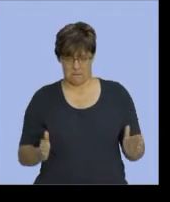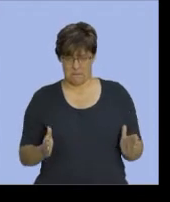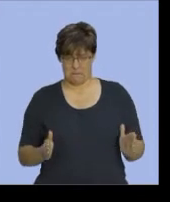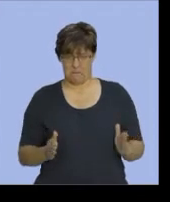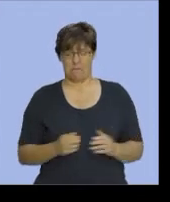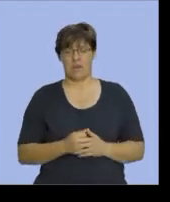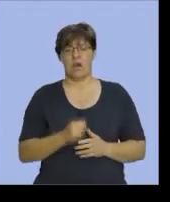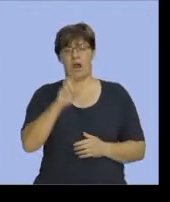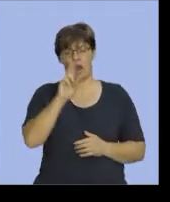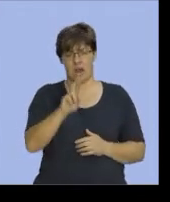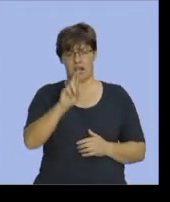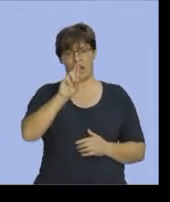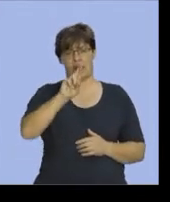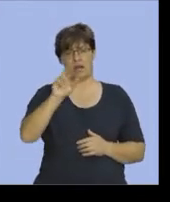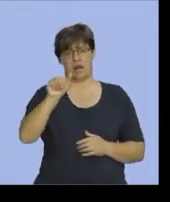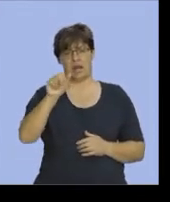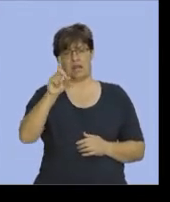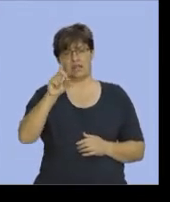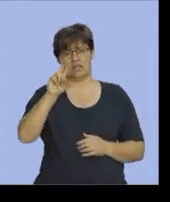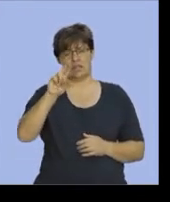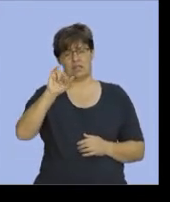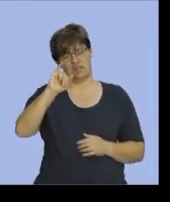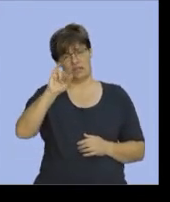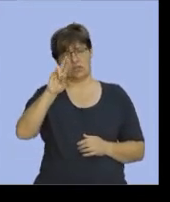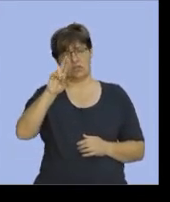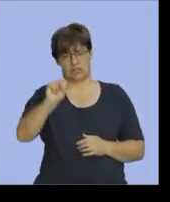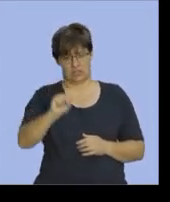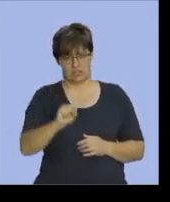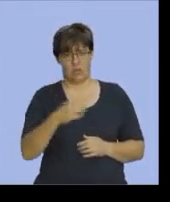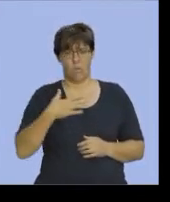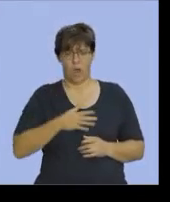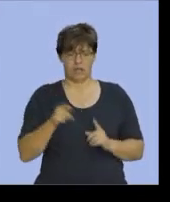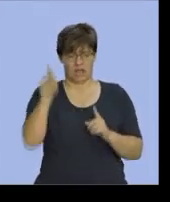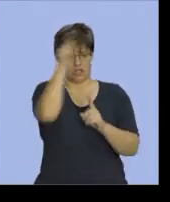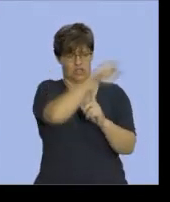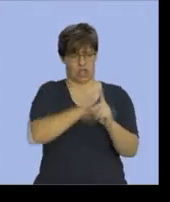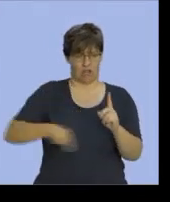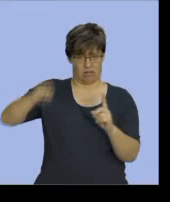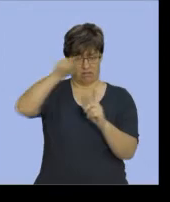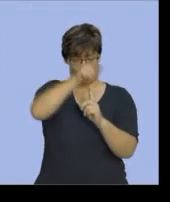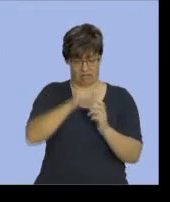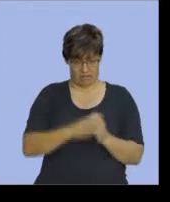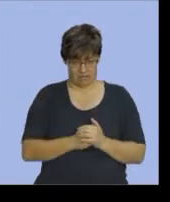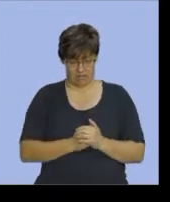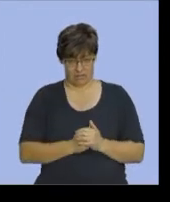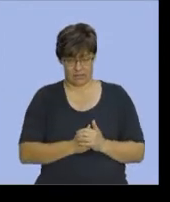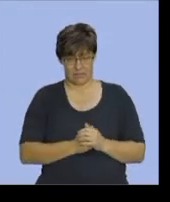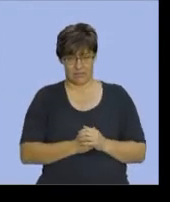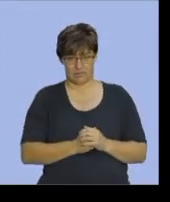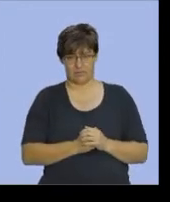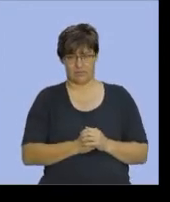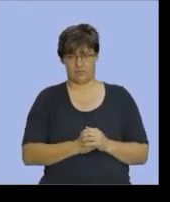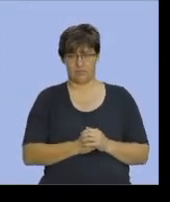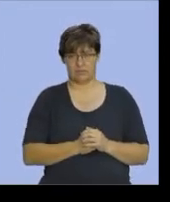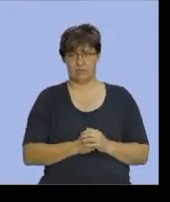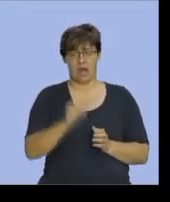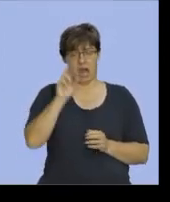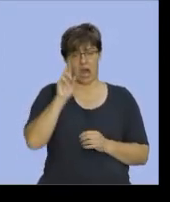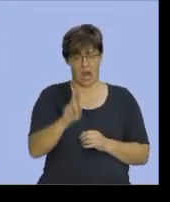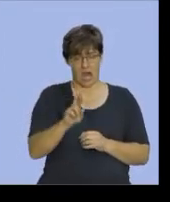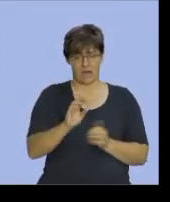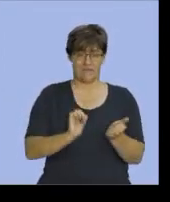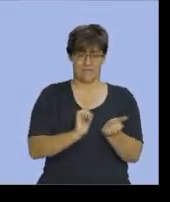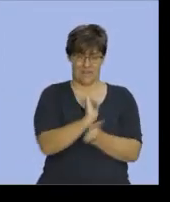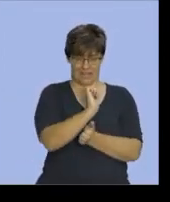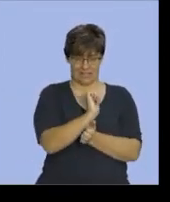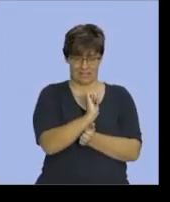R would then be the radius in this instance, because we're going to try and draw a circle around there. One end of